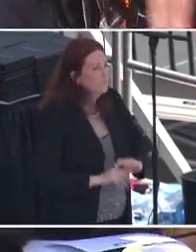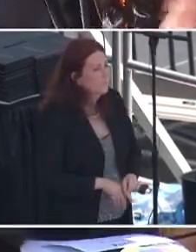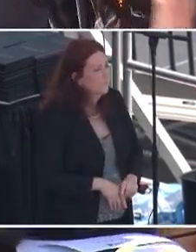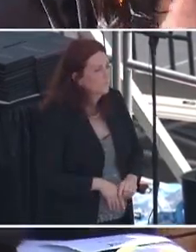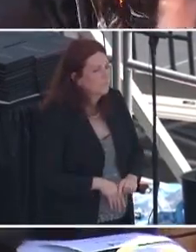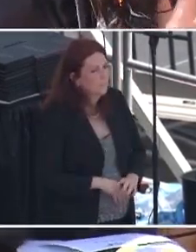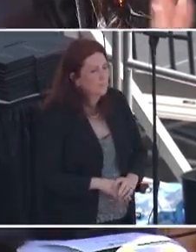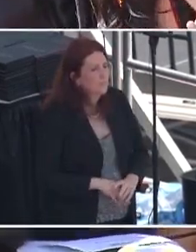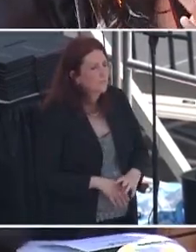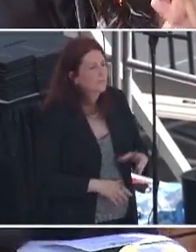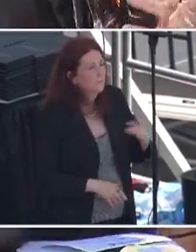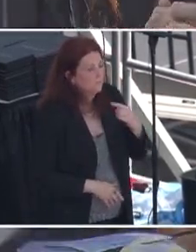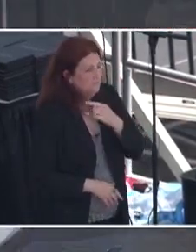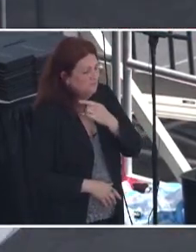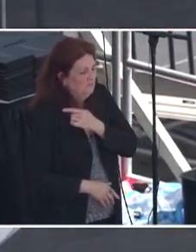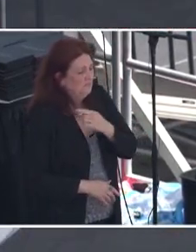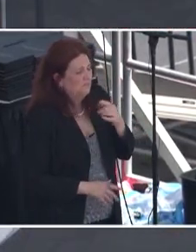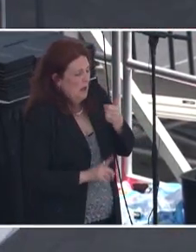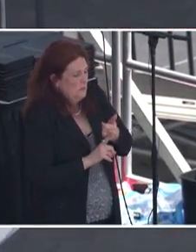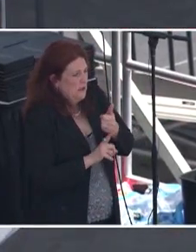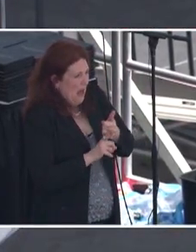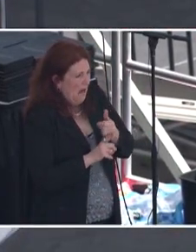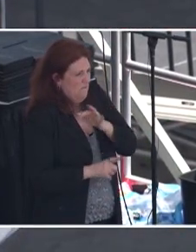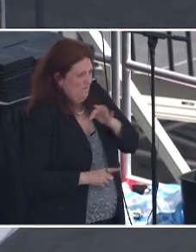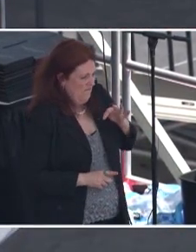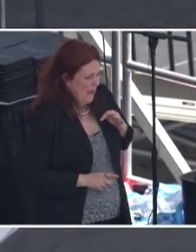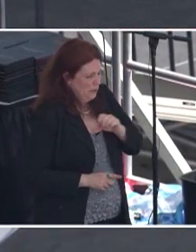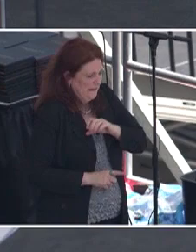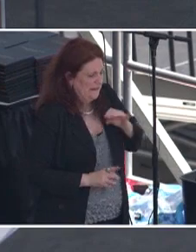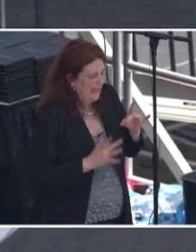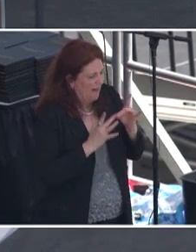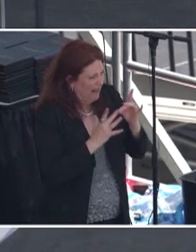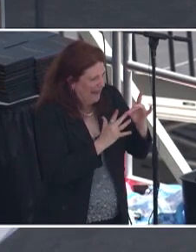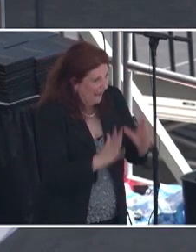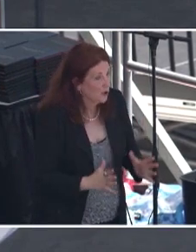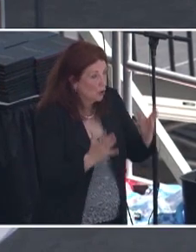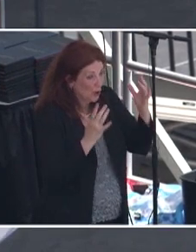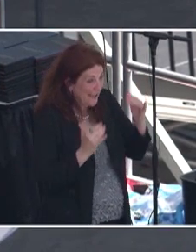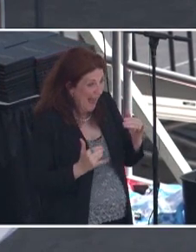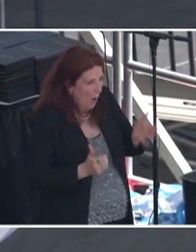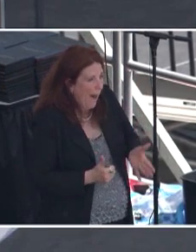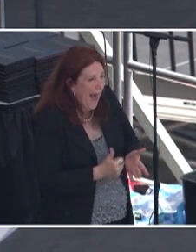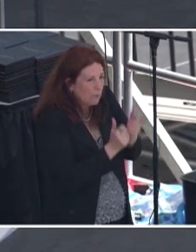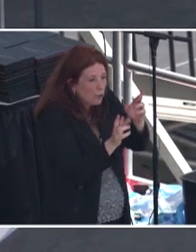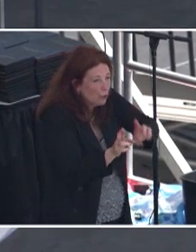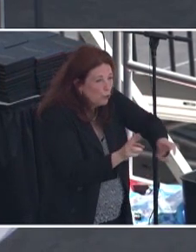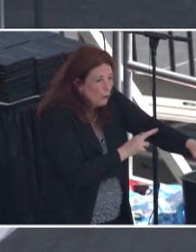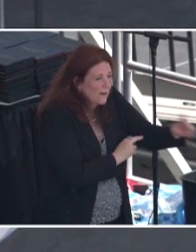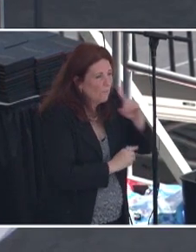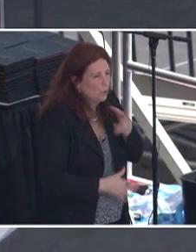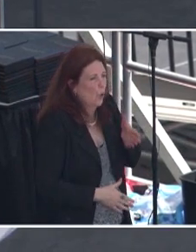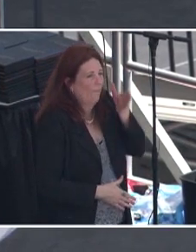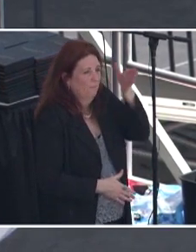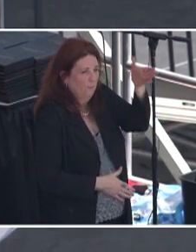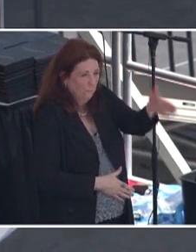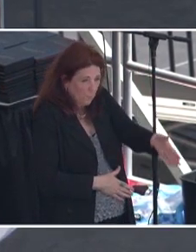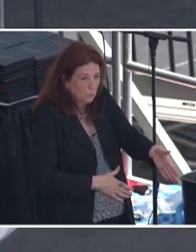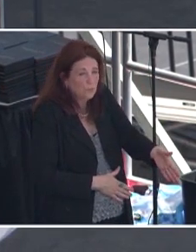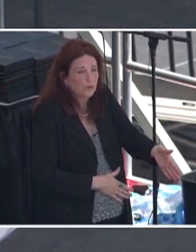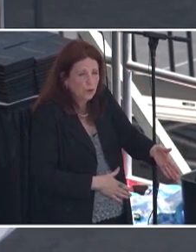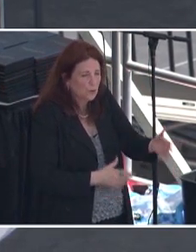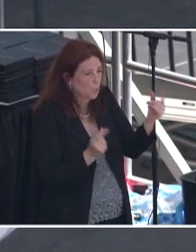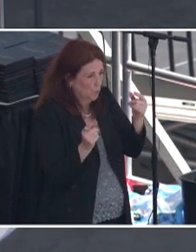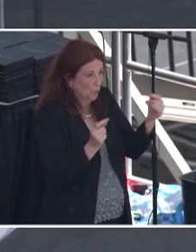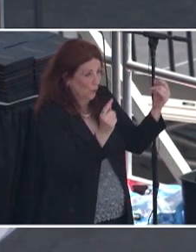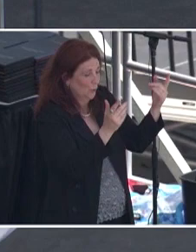Their leadership has provided you with the knowledge and skills to take your next step with confidence. Many of